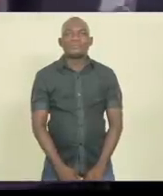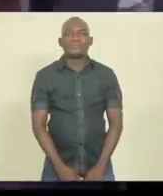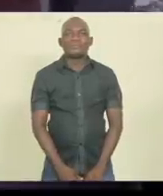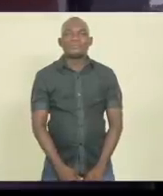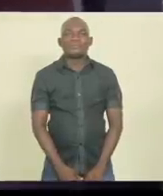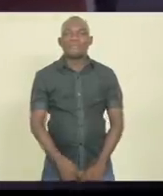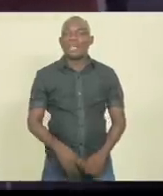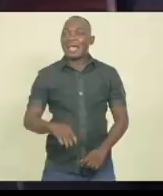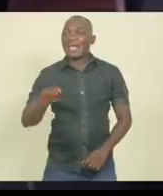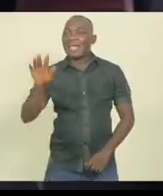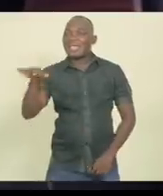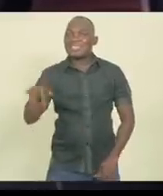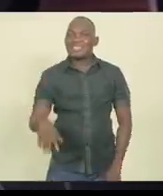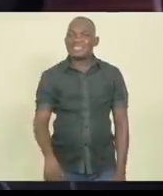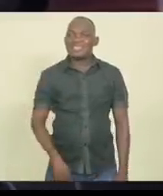Hey,